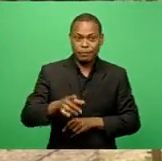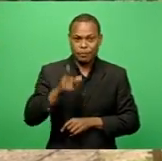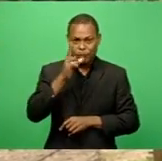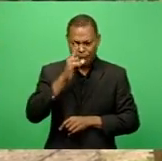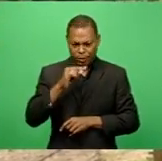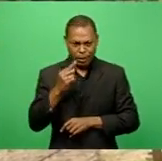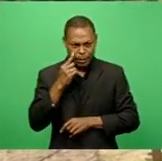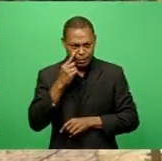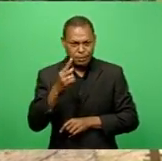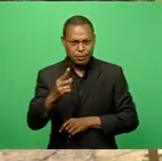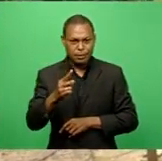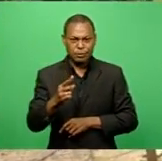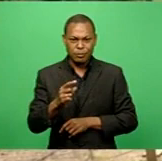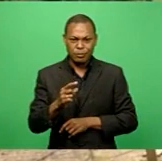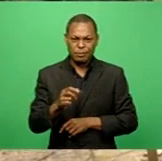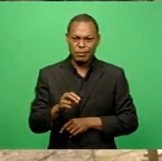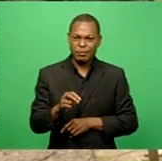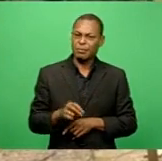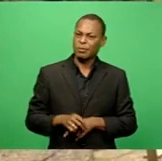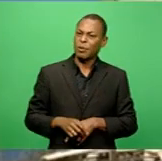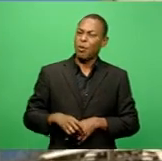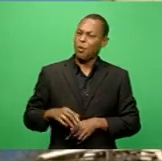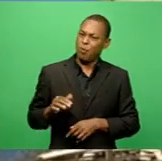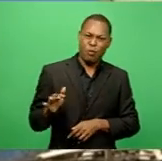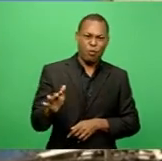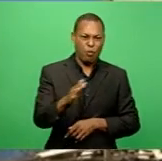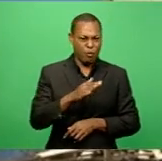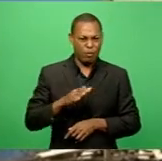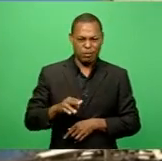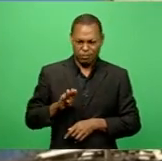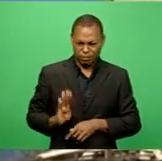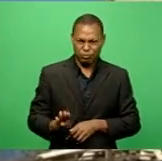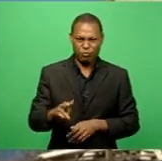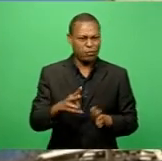all the villages in Bua have